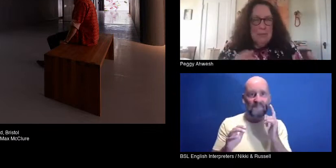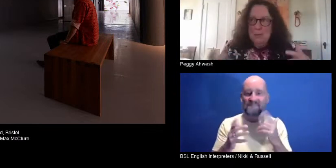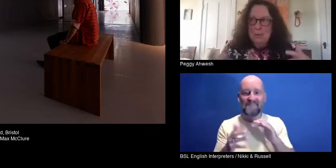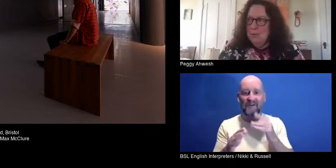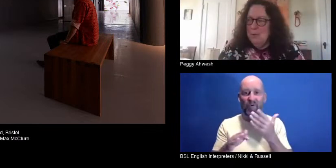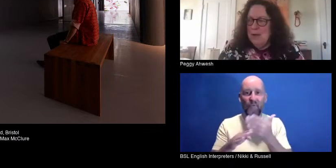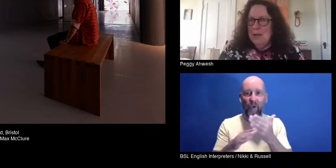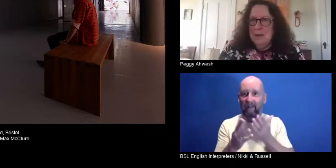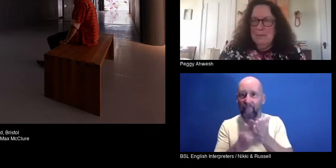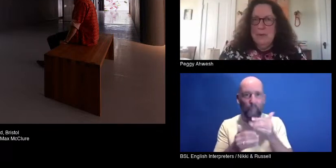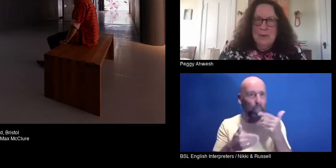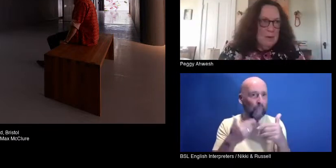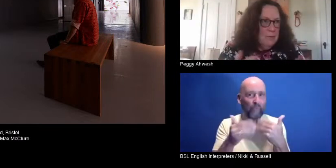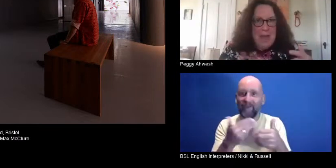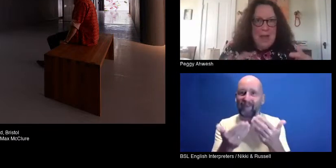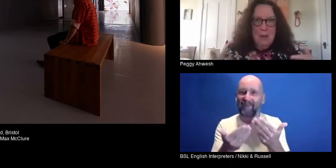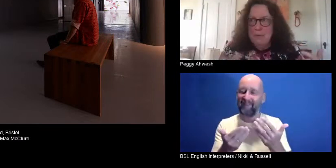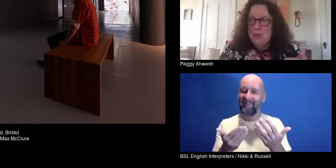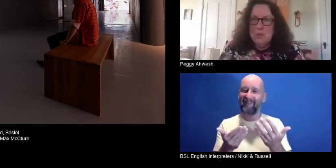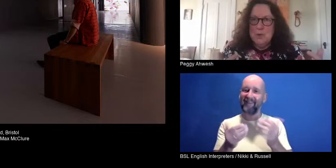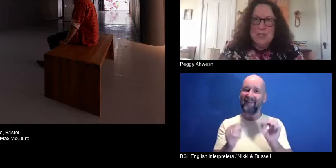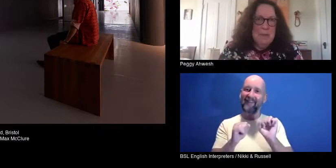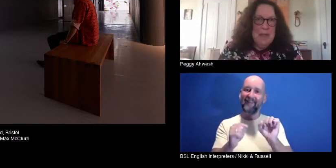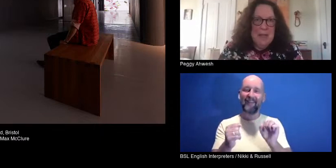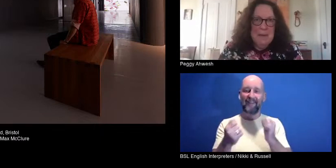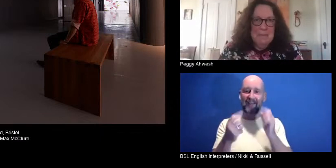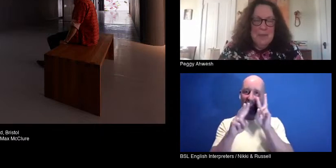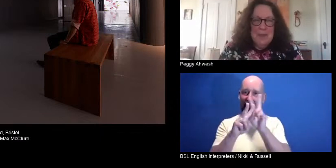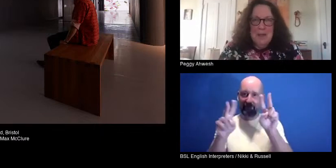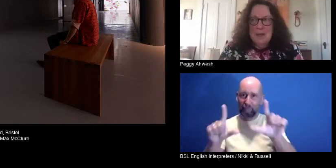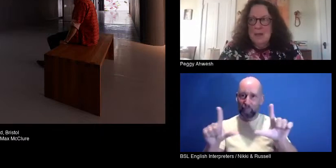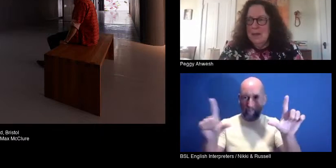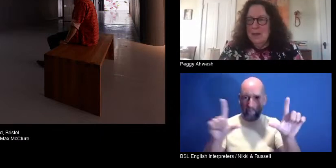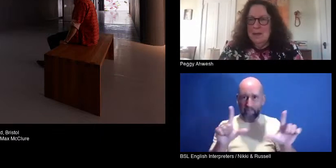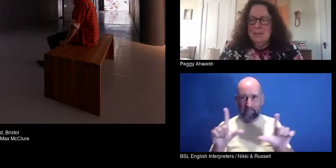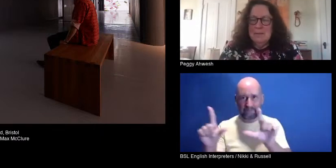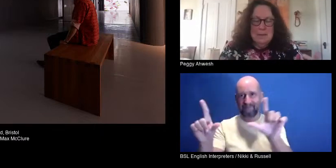working through, you know, how the visuals can be